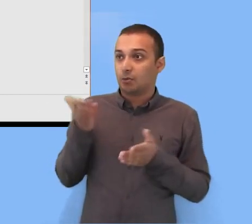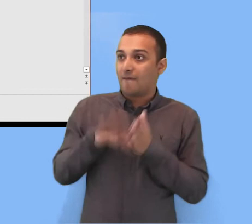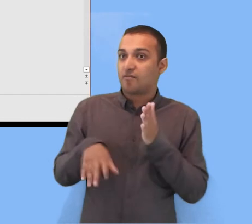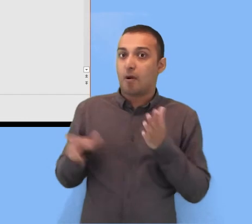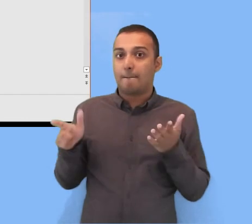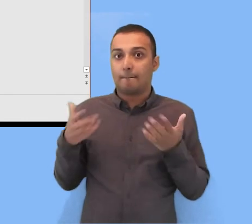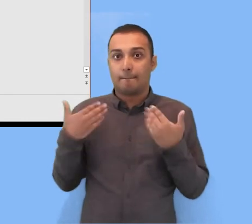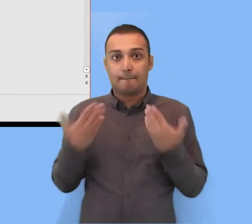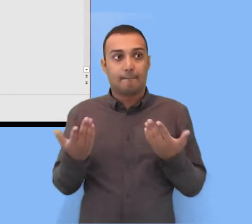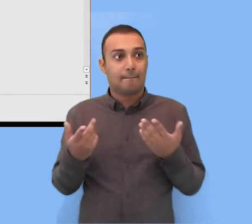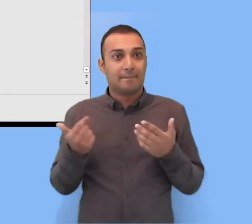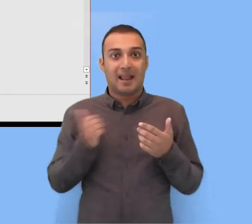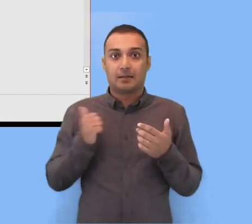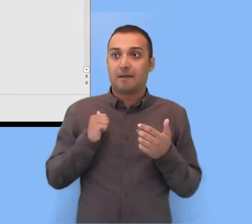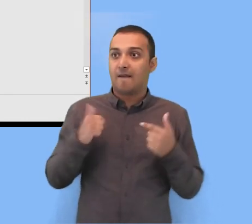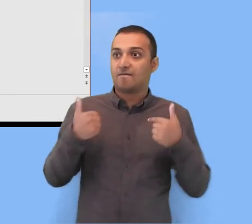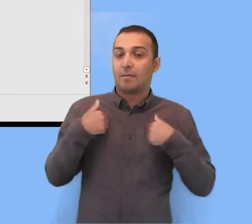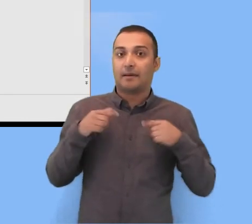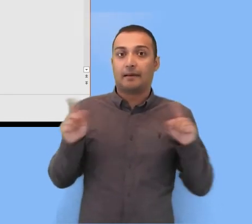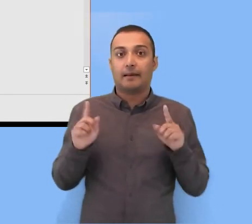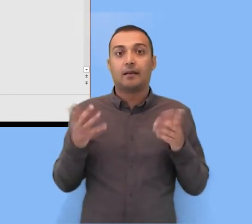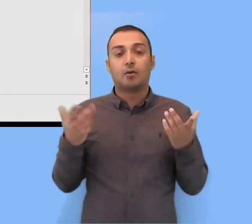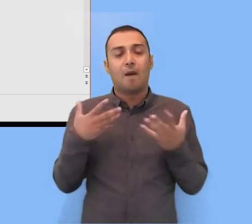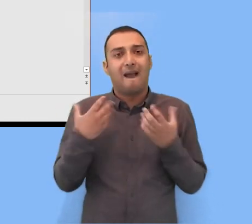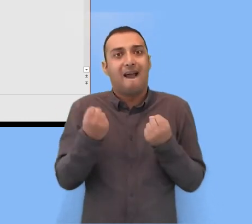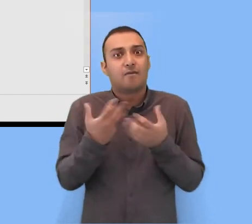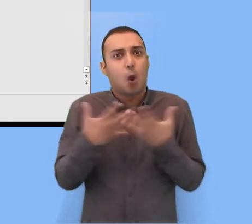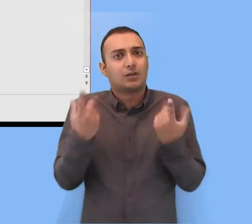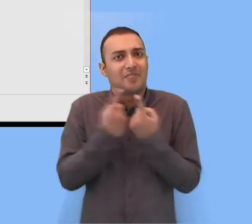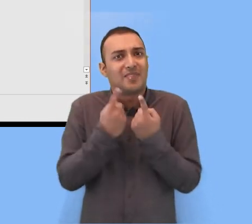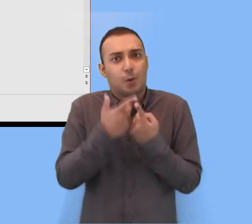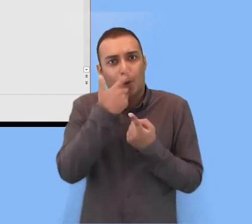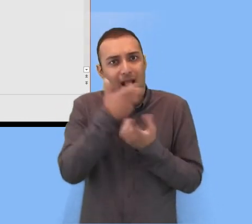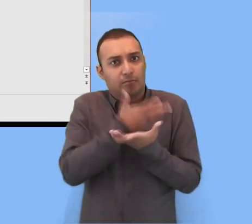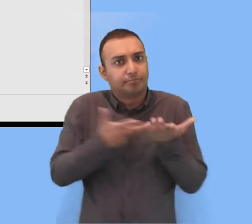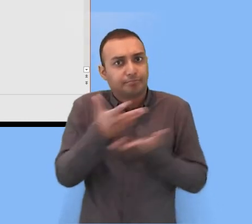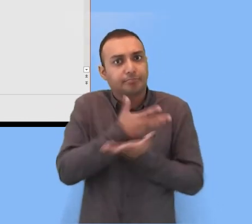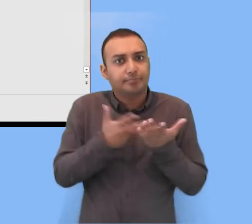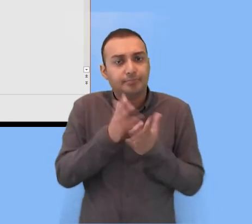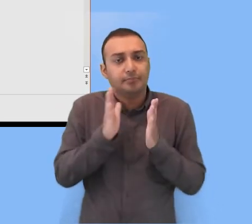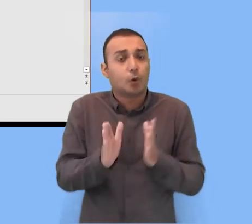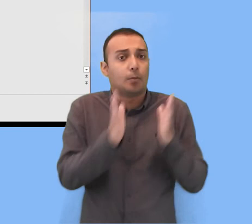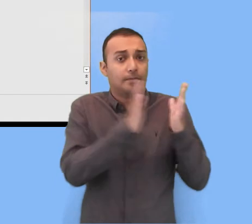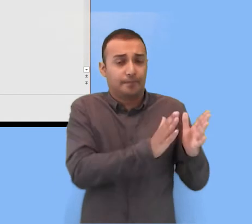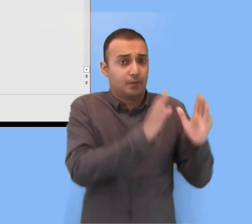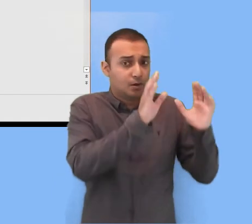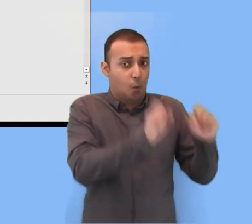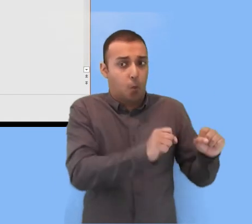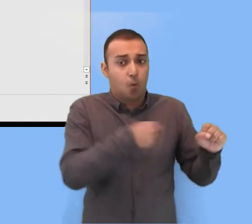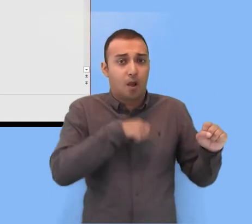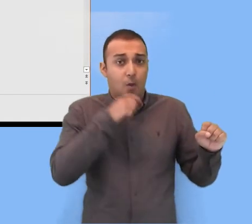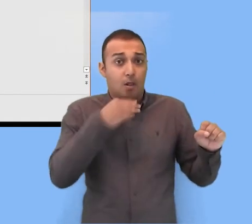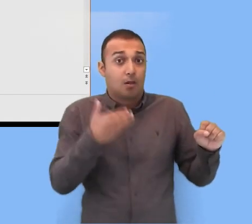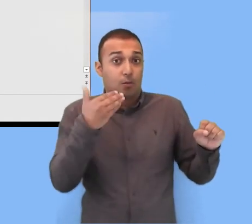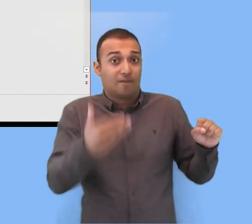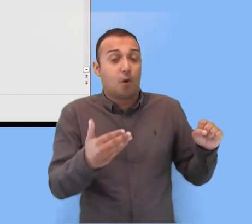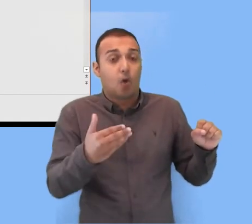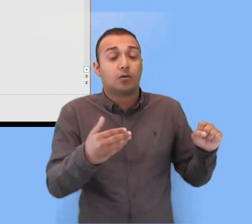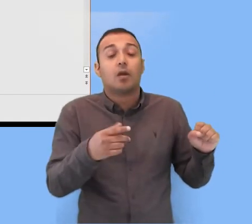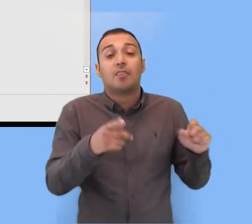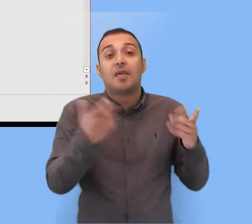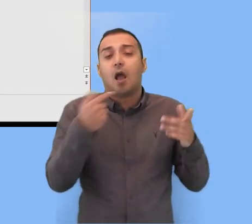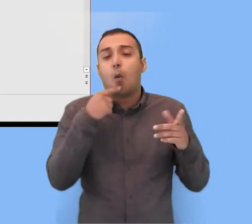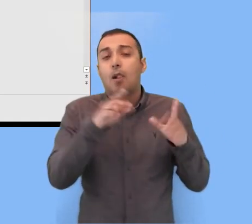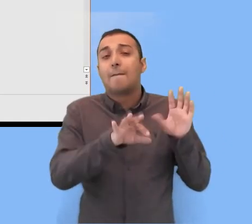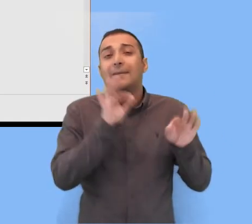So there's a lot we could discuss in that, but I'm actually going to move on, and hopefully I'll be able to discuss a bit about the themes